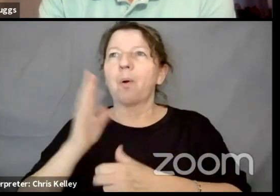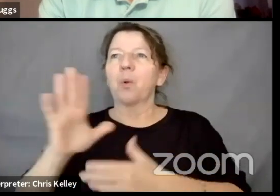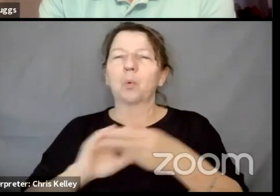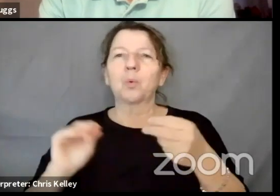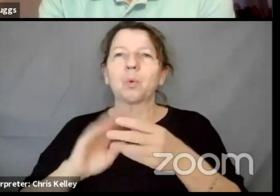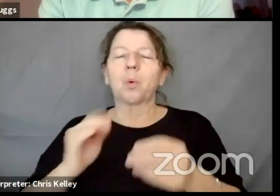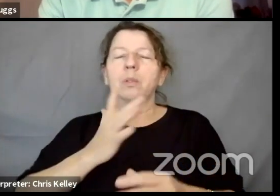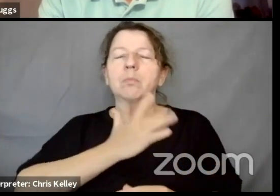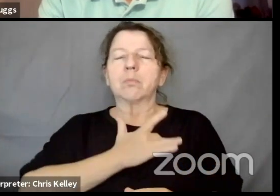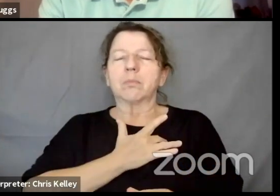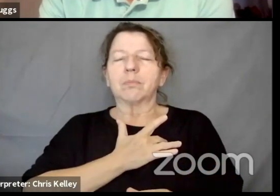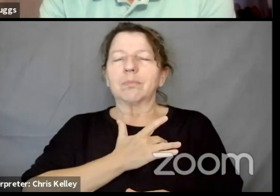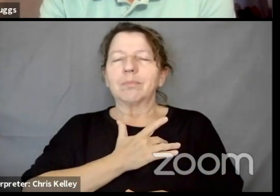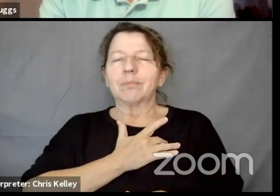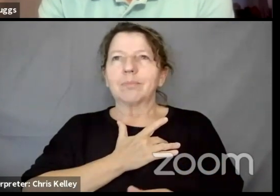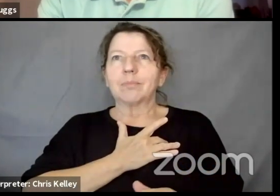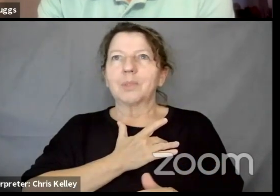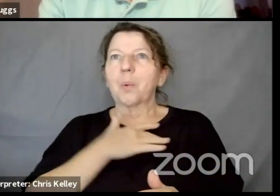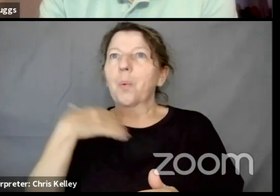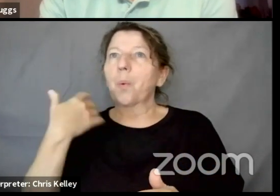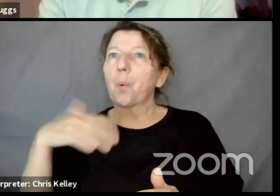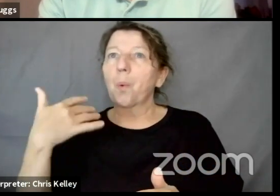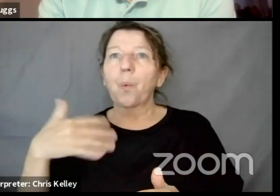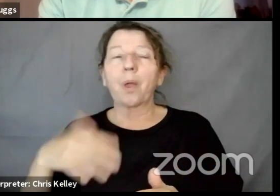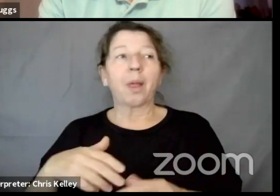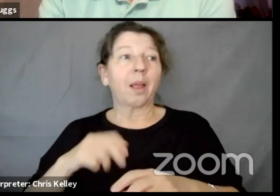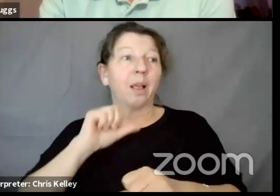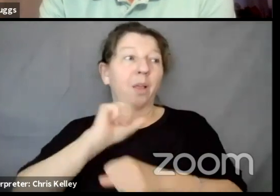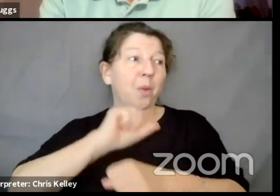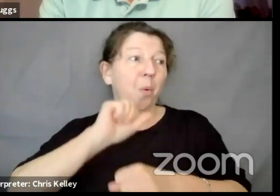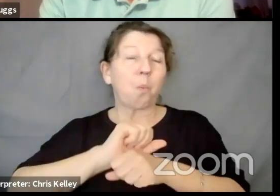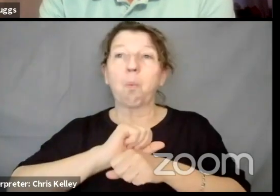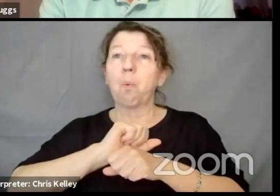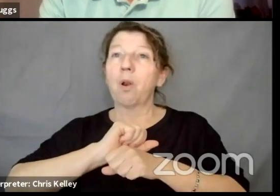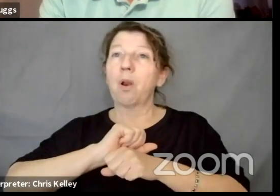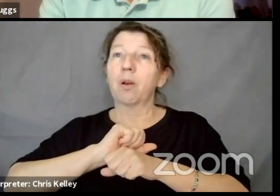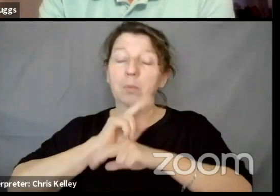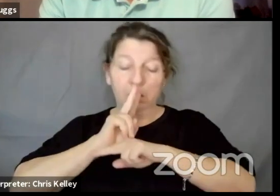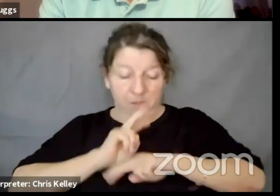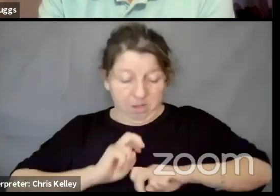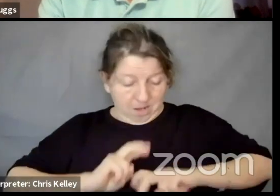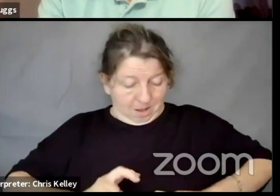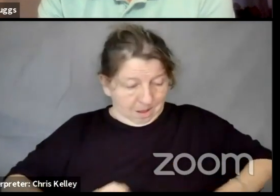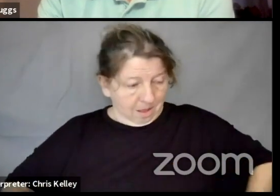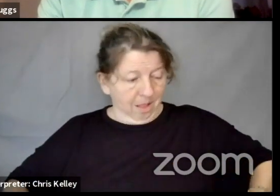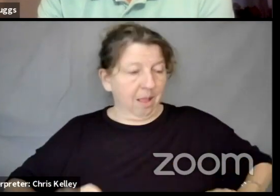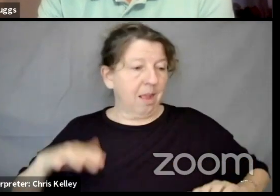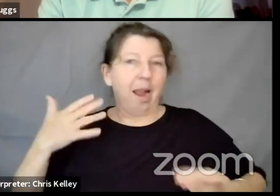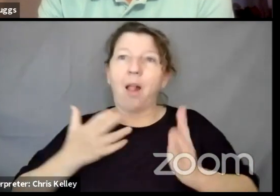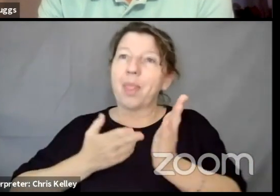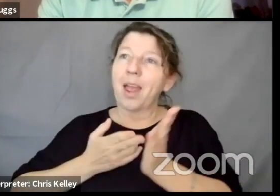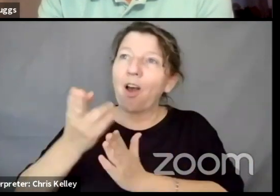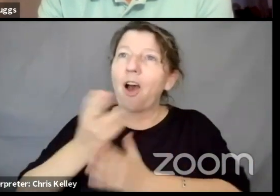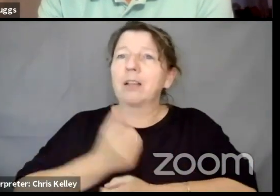It's incredibly deep work, and the honesty with which you approached sharing